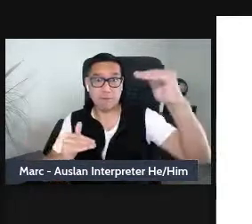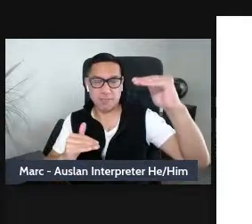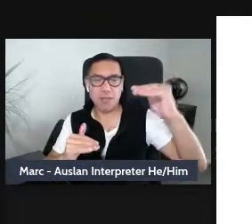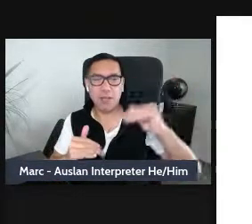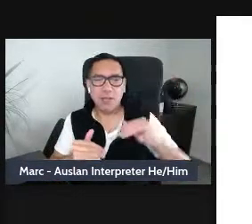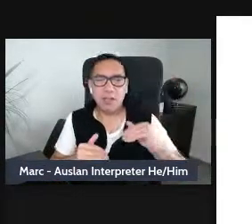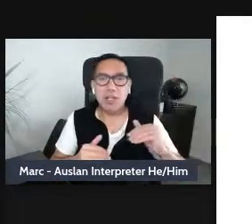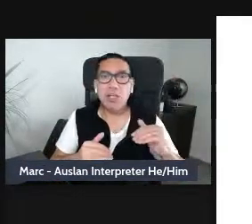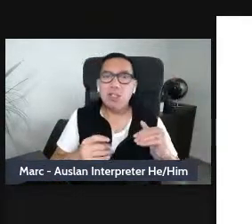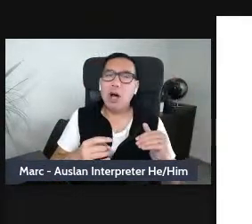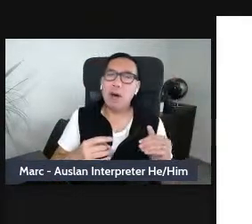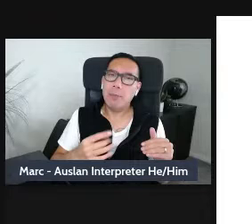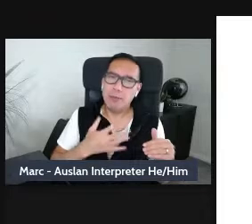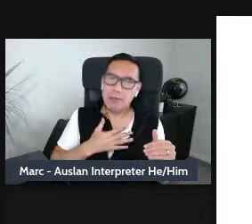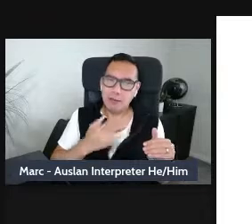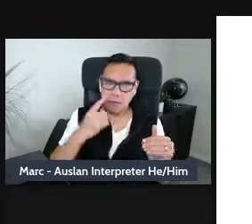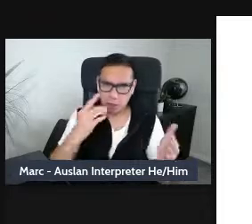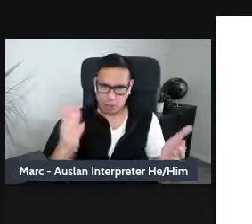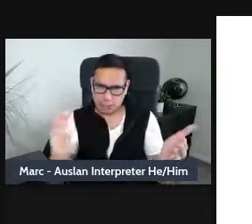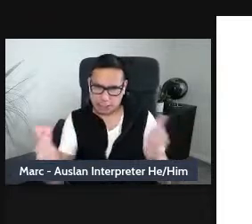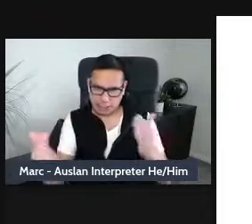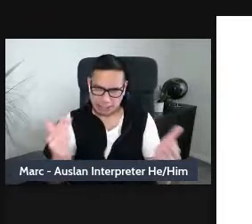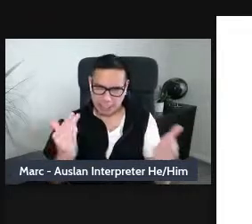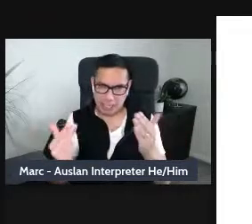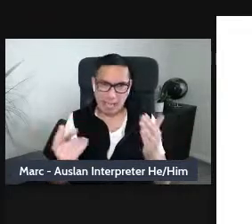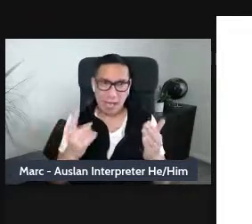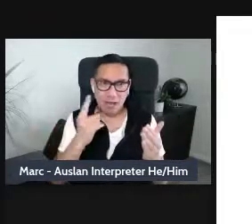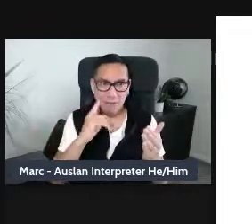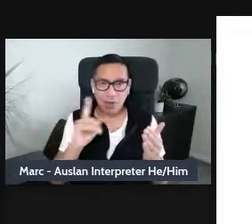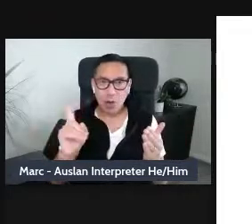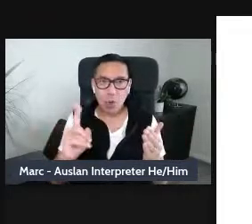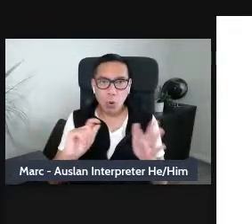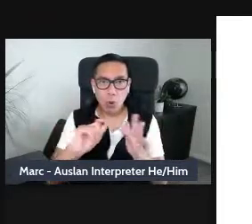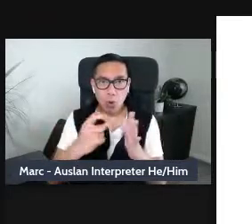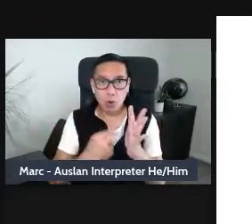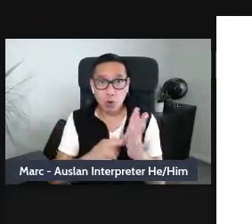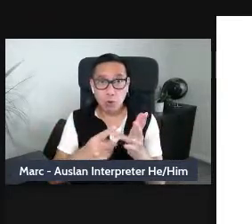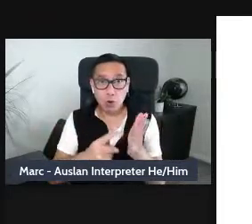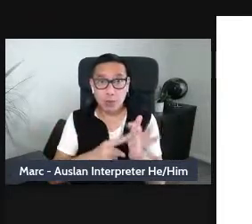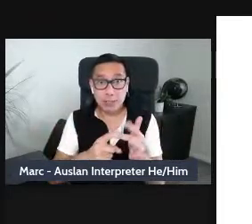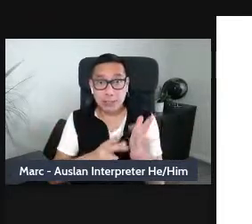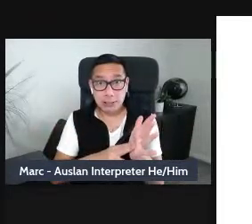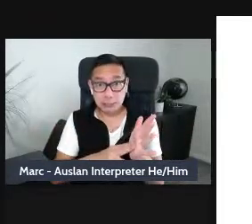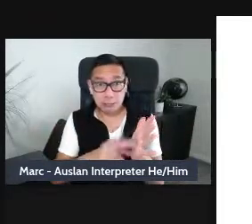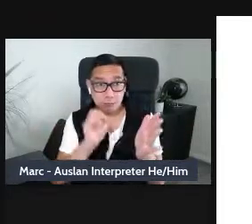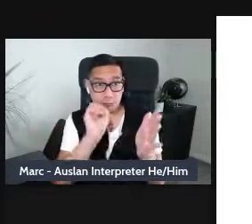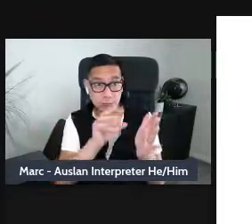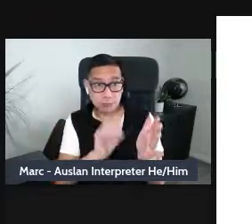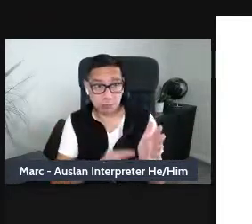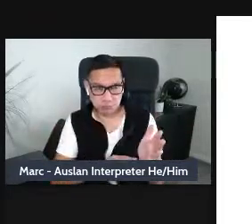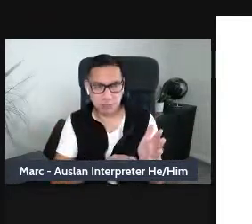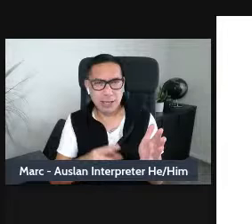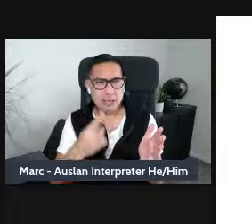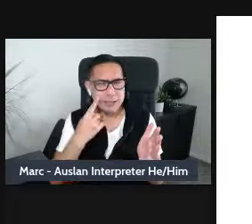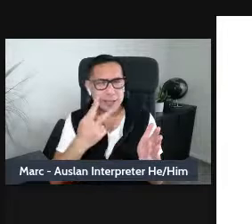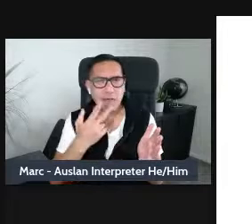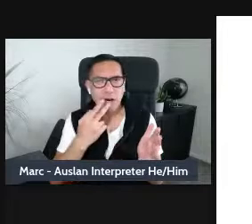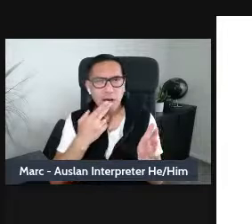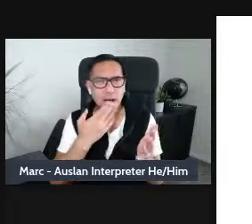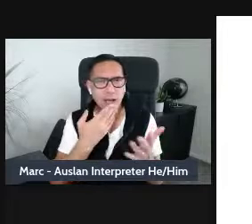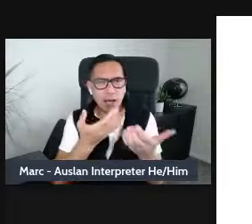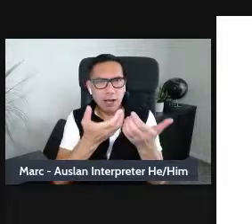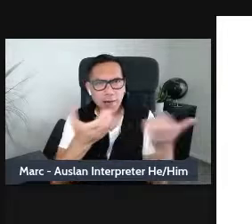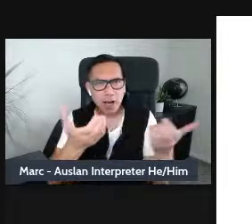to look at the expression of proteins within the sample to see if I would be able to divide